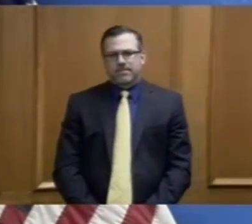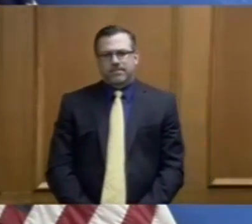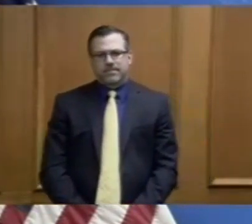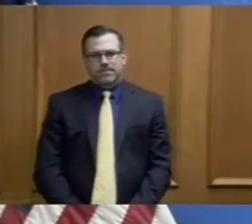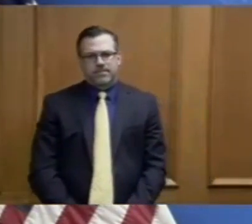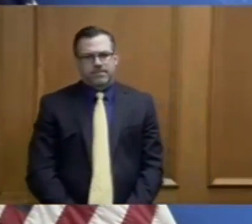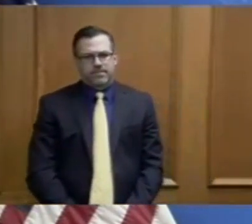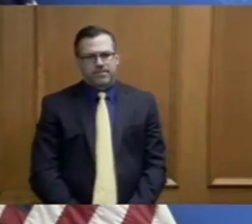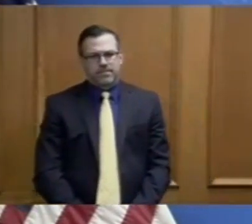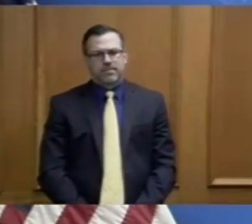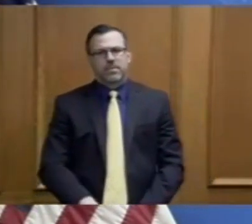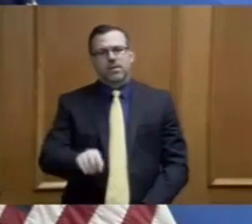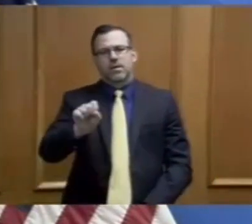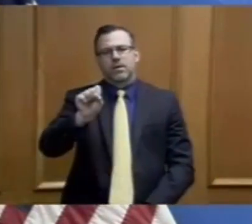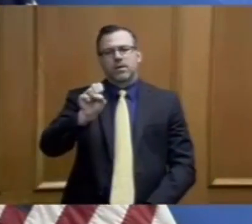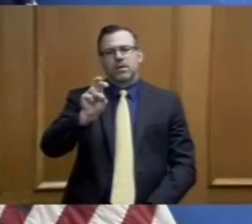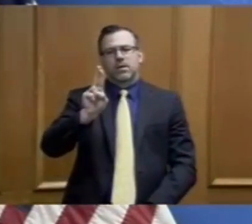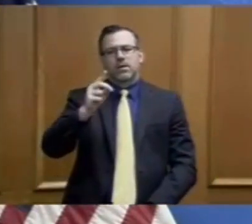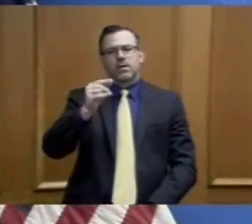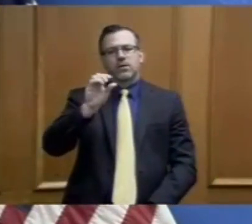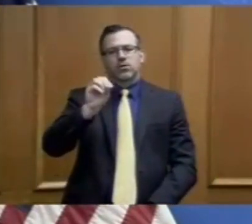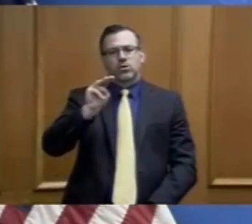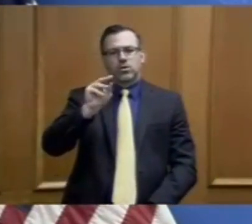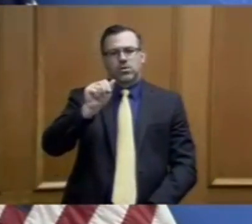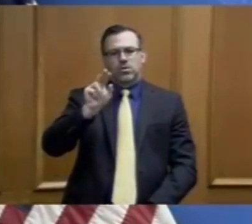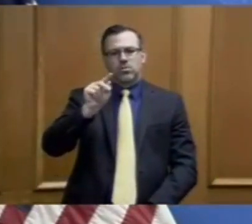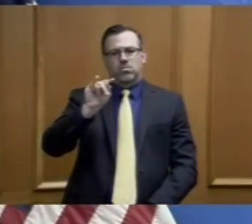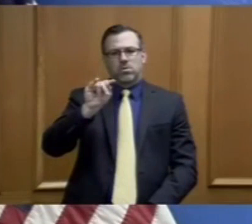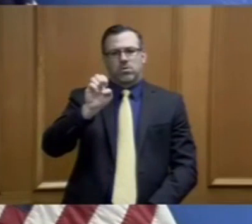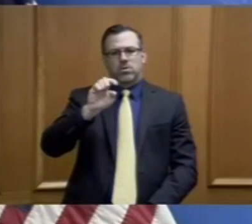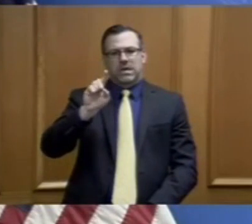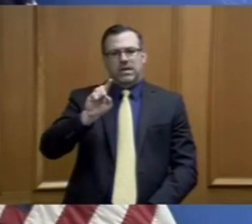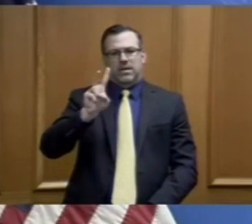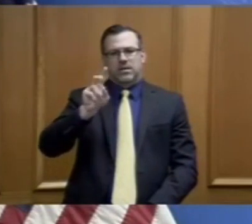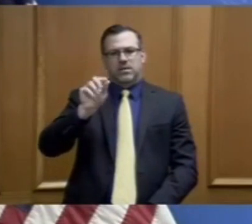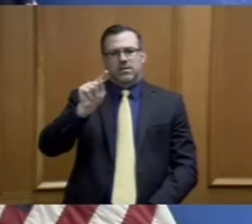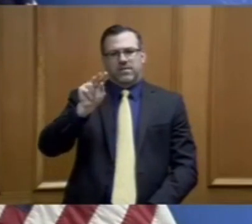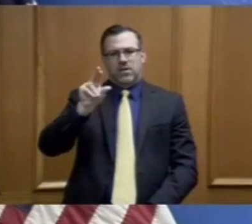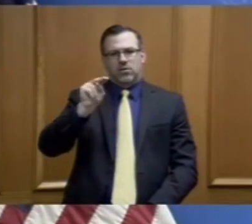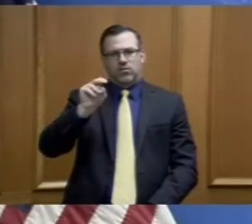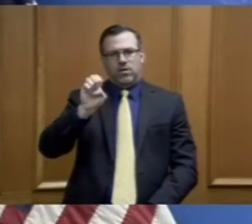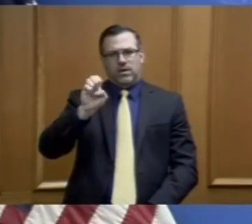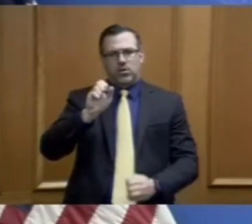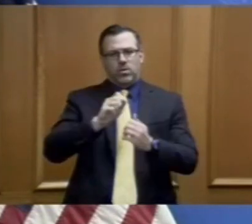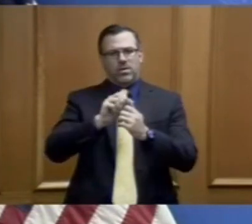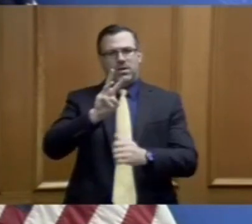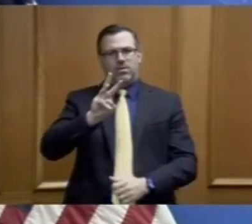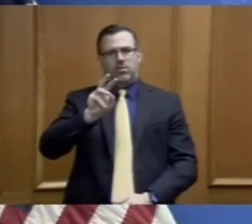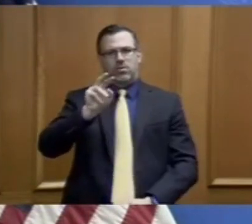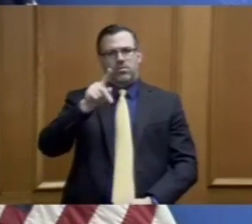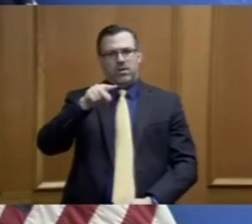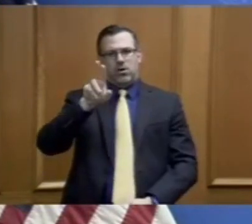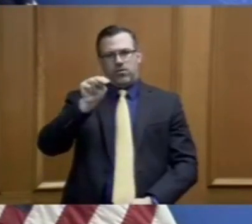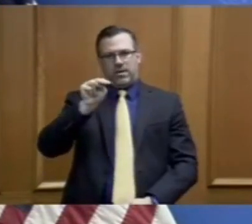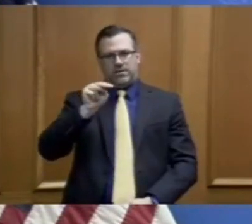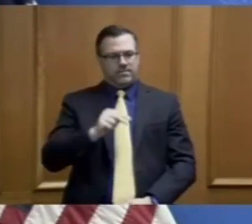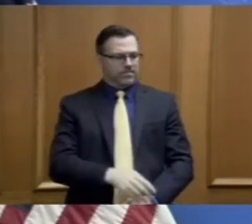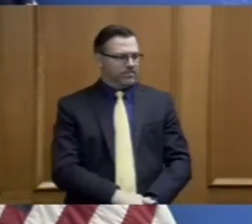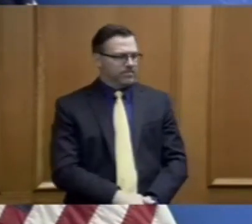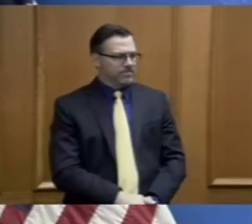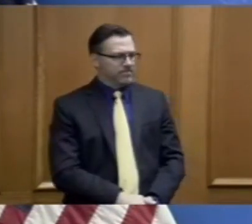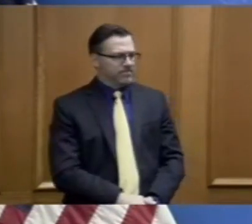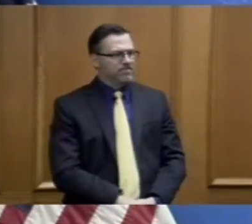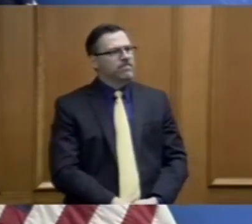Next, we'll go to Sergio Martinez Beltran with WPLN. Sergio, your line is open. Thank you, Gilliam, and good